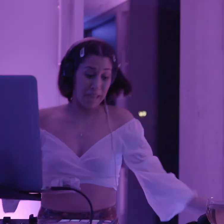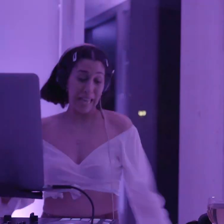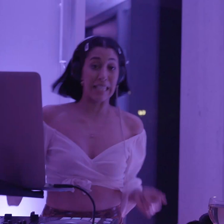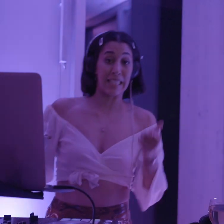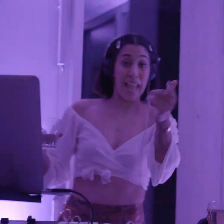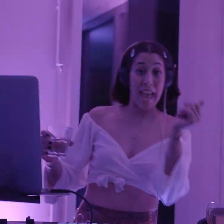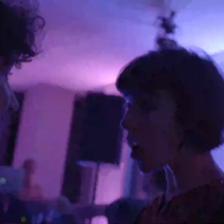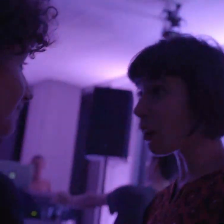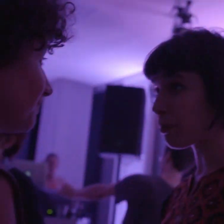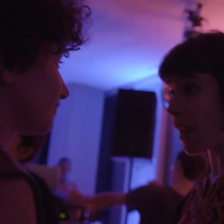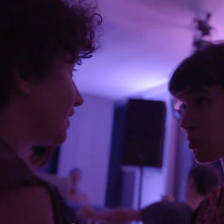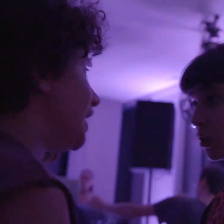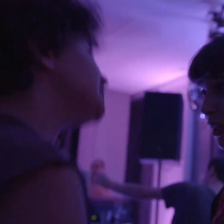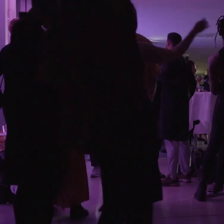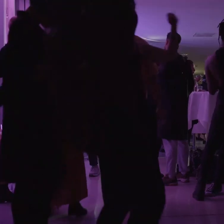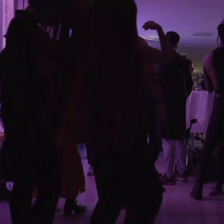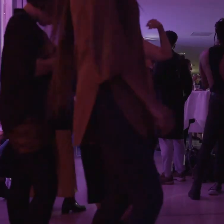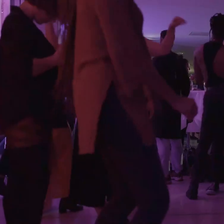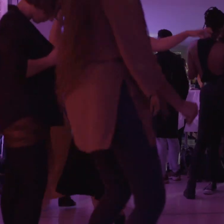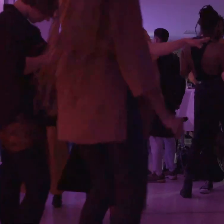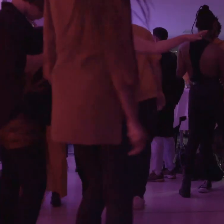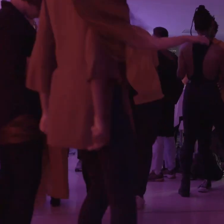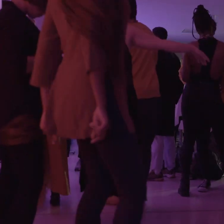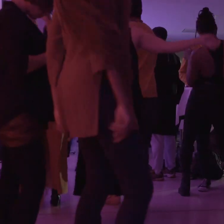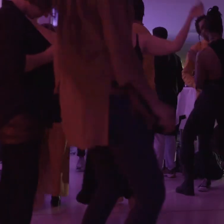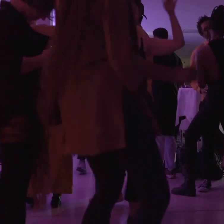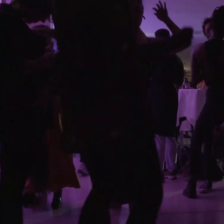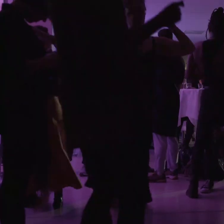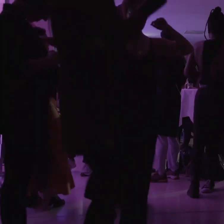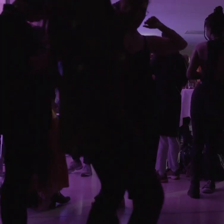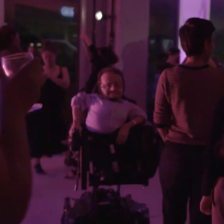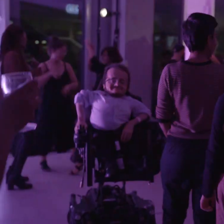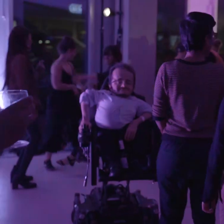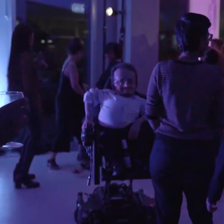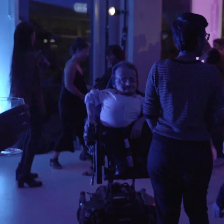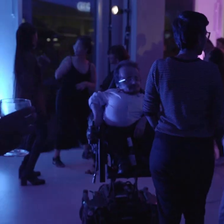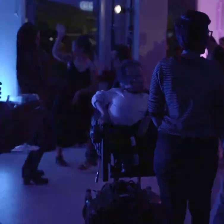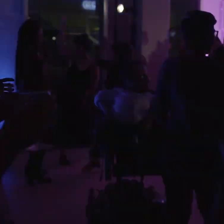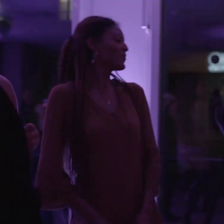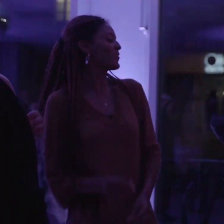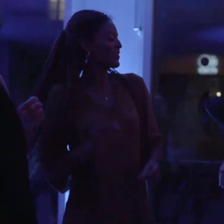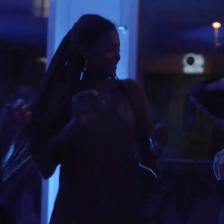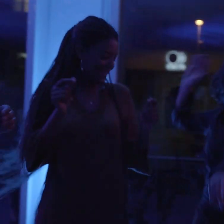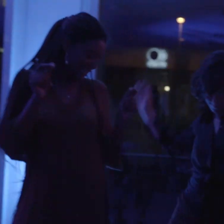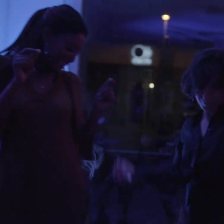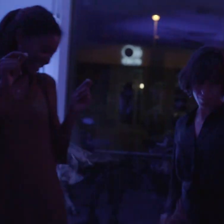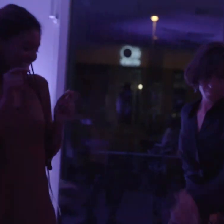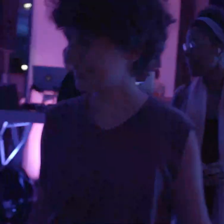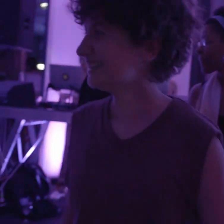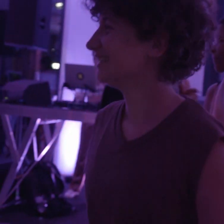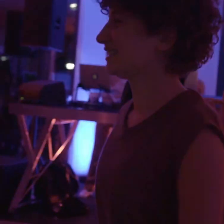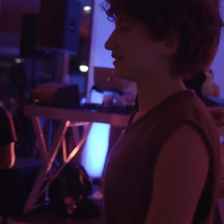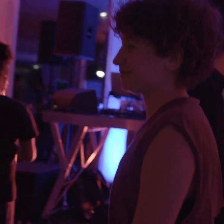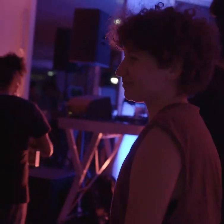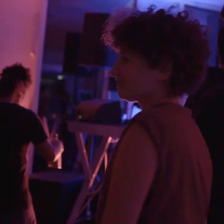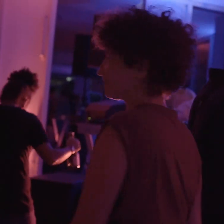Gegenüber, das war eben wieder außerirdisch, äußerst ungewöhnlich, guck mal die da. Du spielst nicht in meiner Liga, das wolltest du eben sagen. Deine Blicke reflektieren,